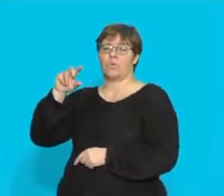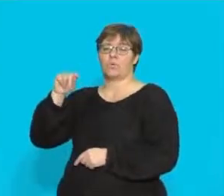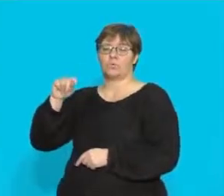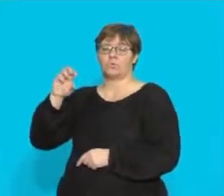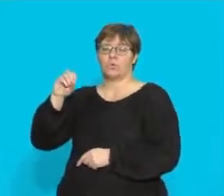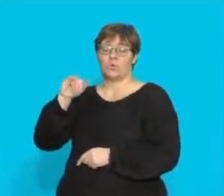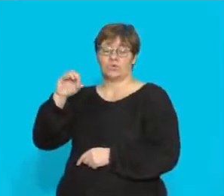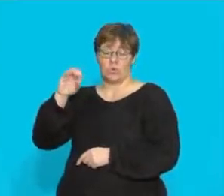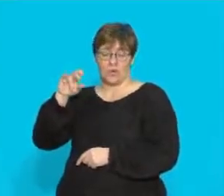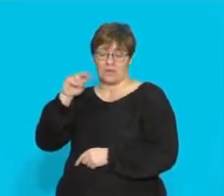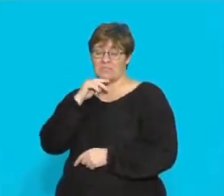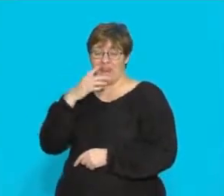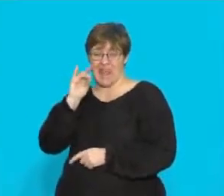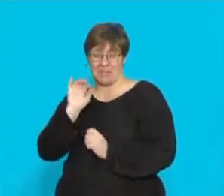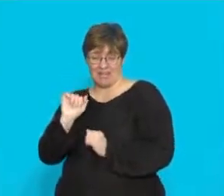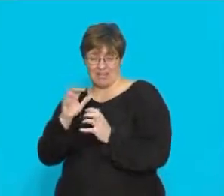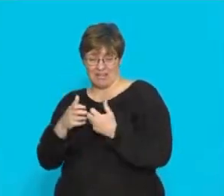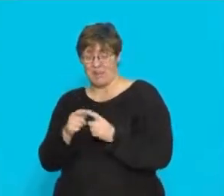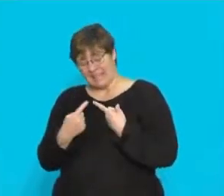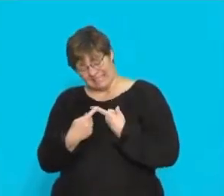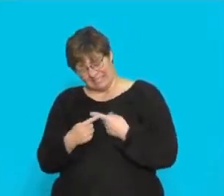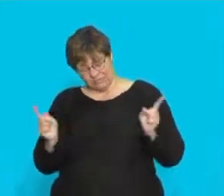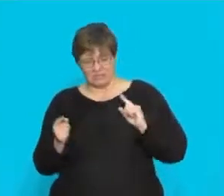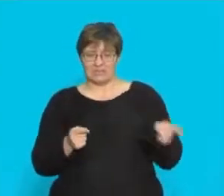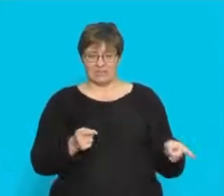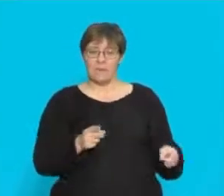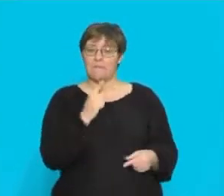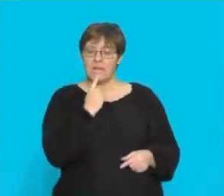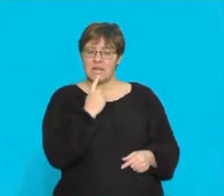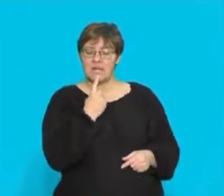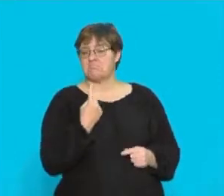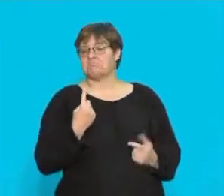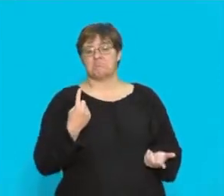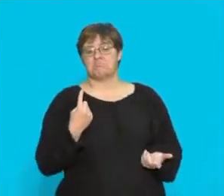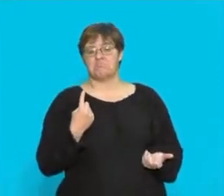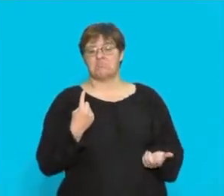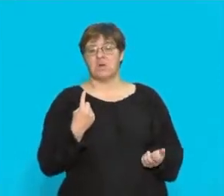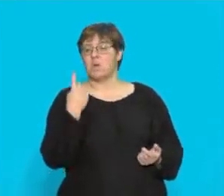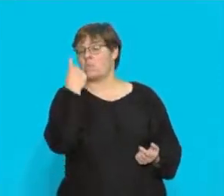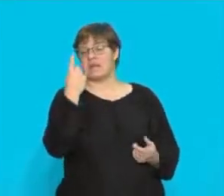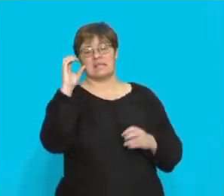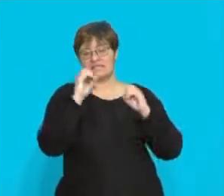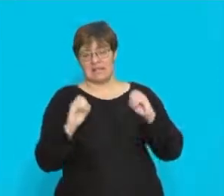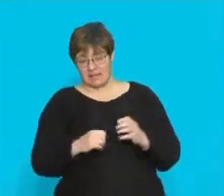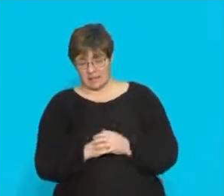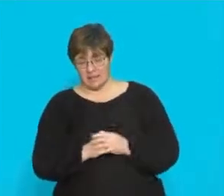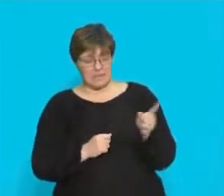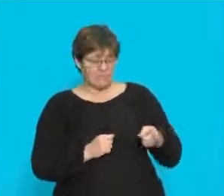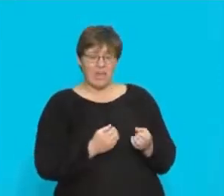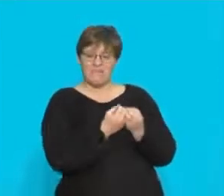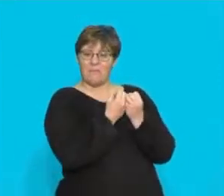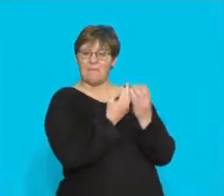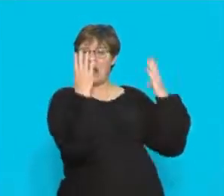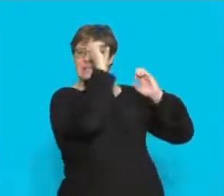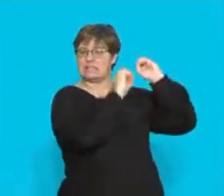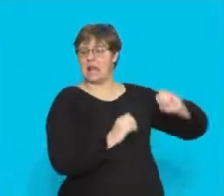is where they are very different to plants. They are only unicellular, right? They are not, right,